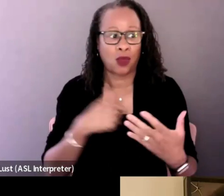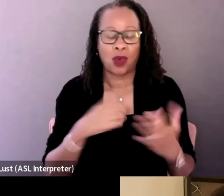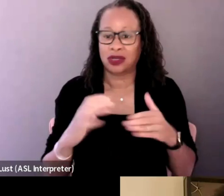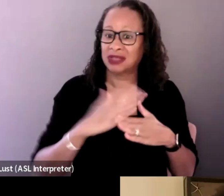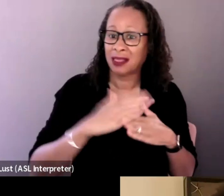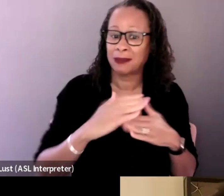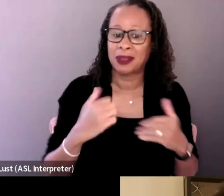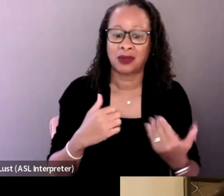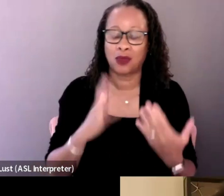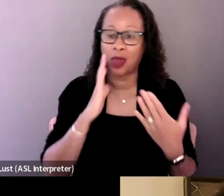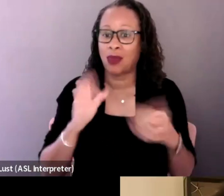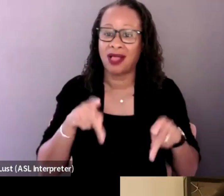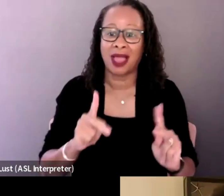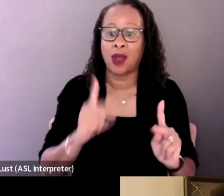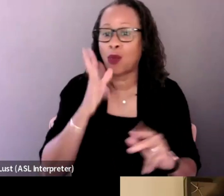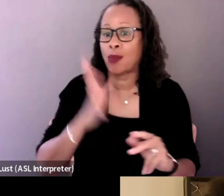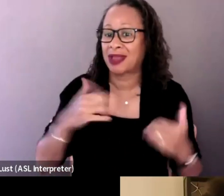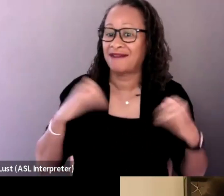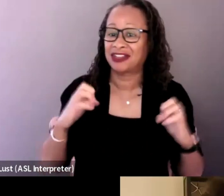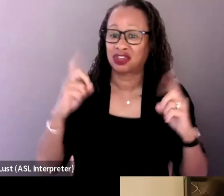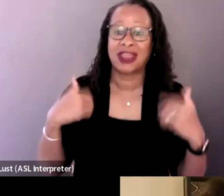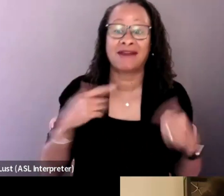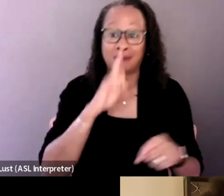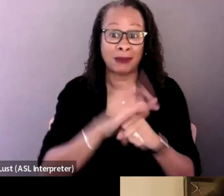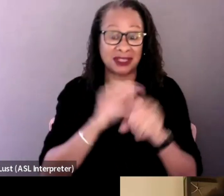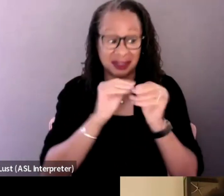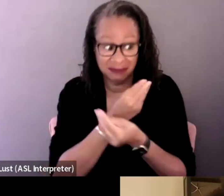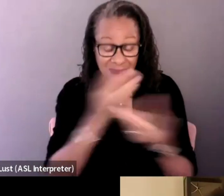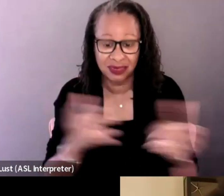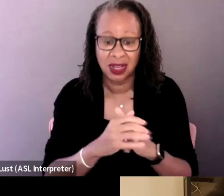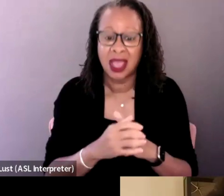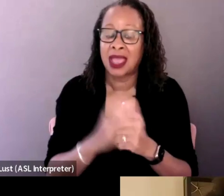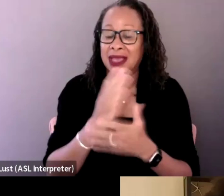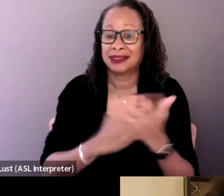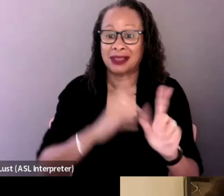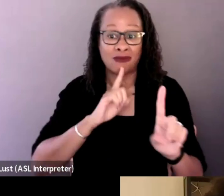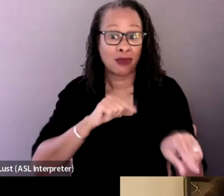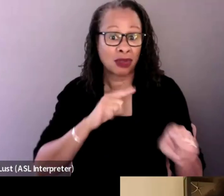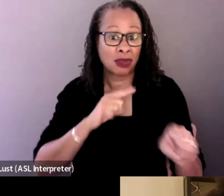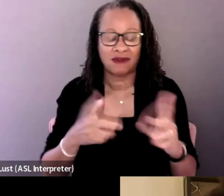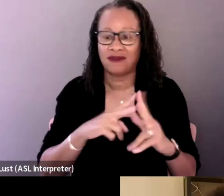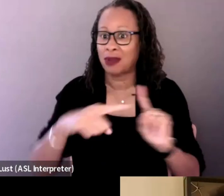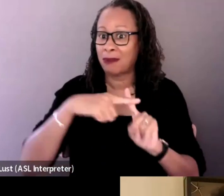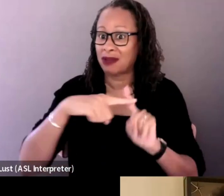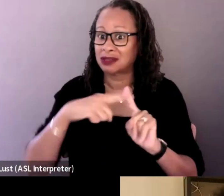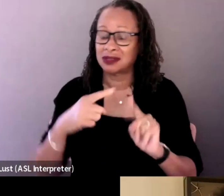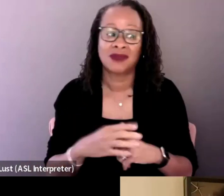women have education. They were saying a lot of promises. And at that time, some reports came positive about them, and that made them really